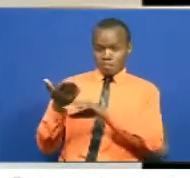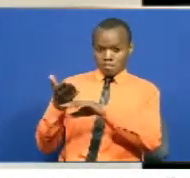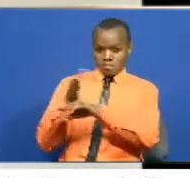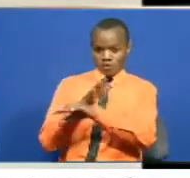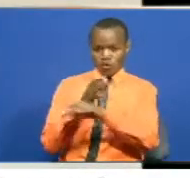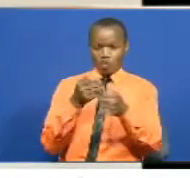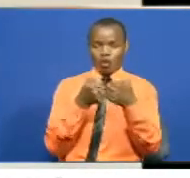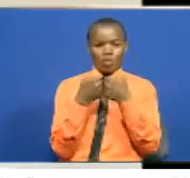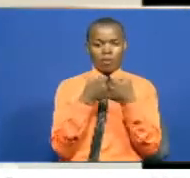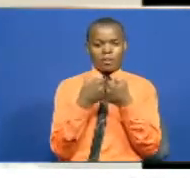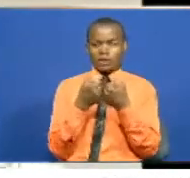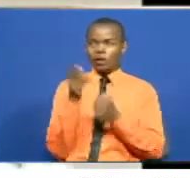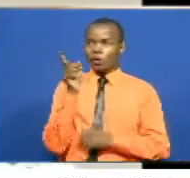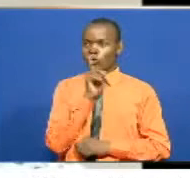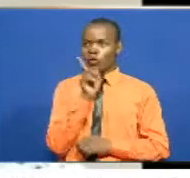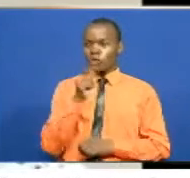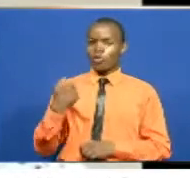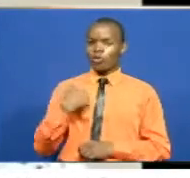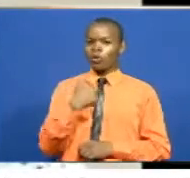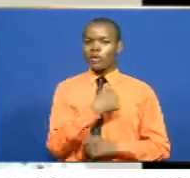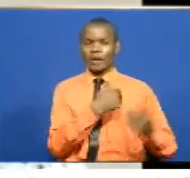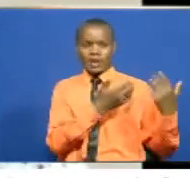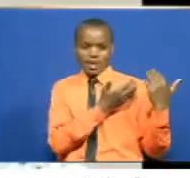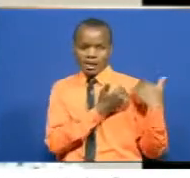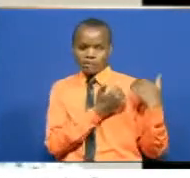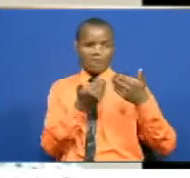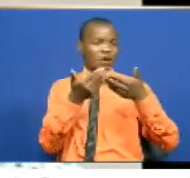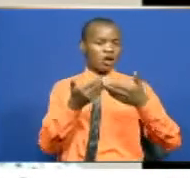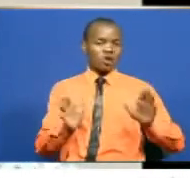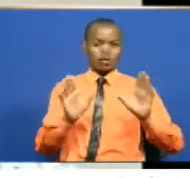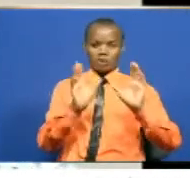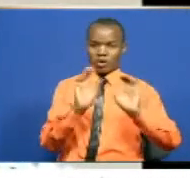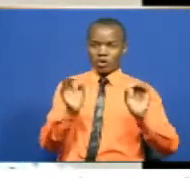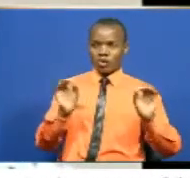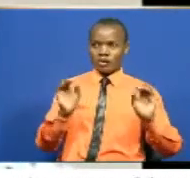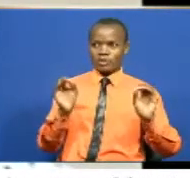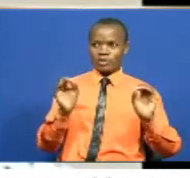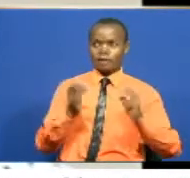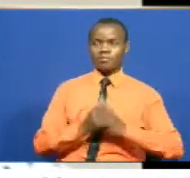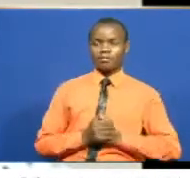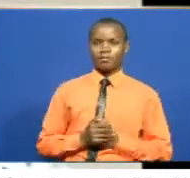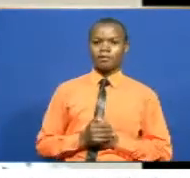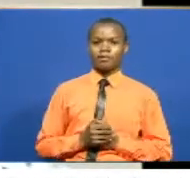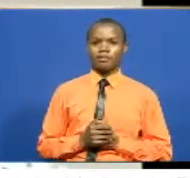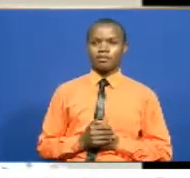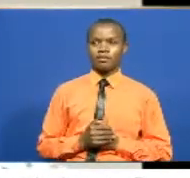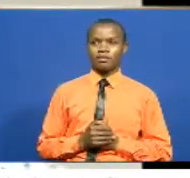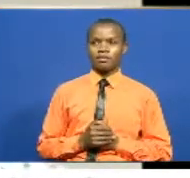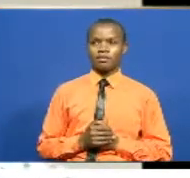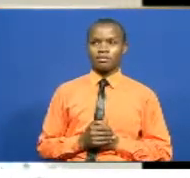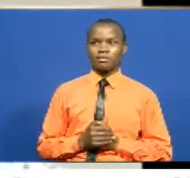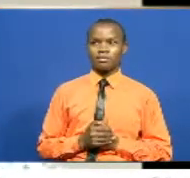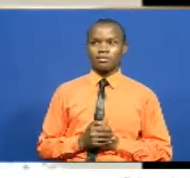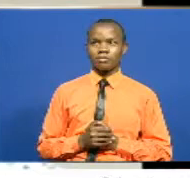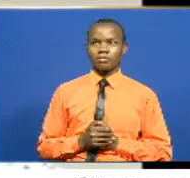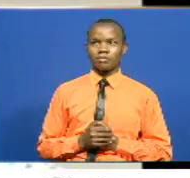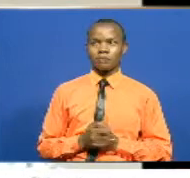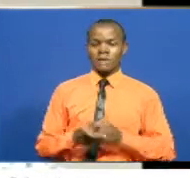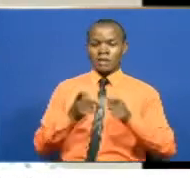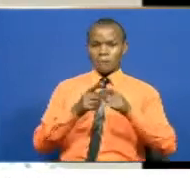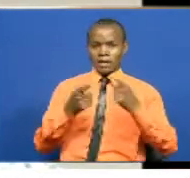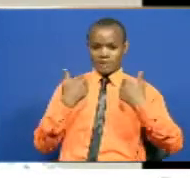We were not expected to lose against Kenya. But for me, I remember last